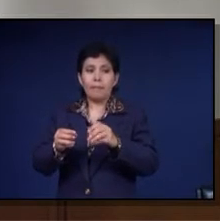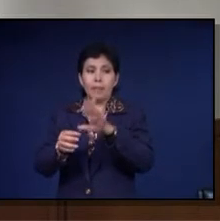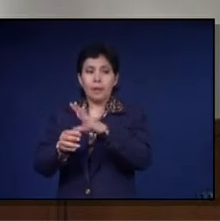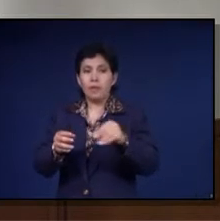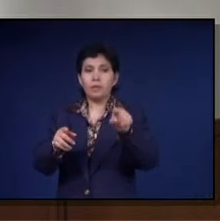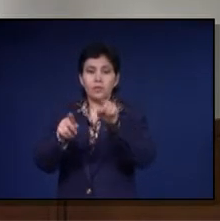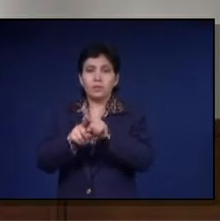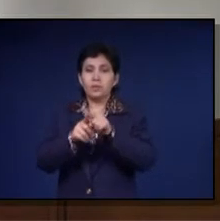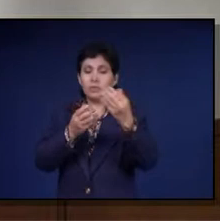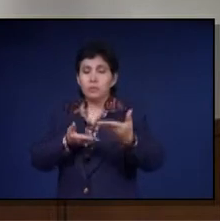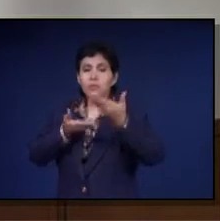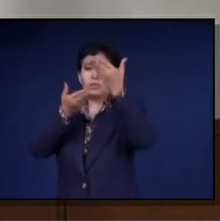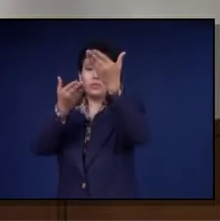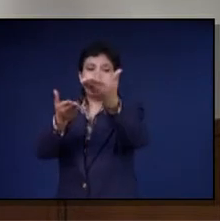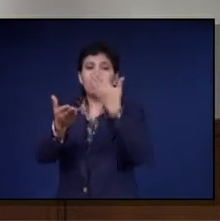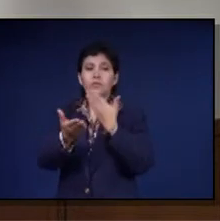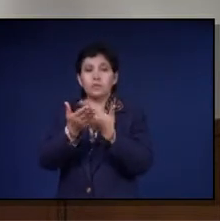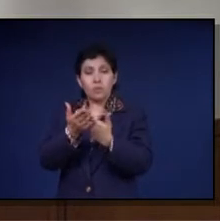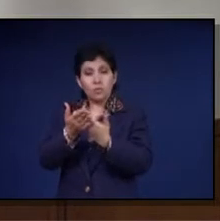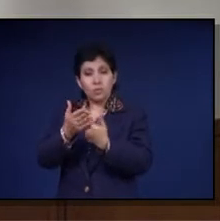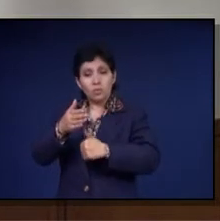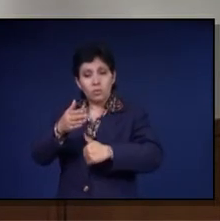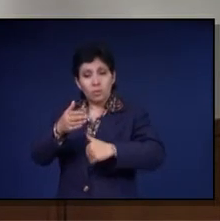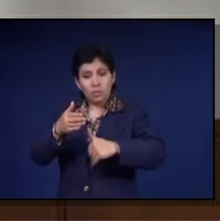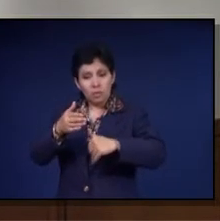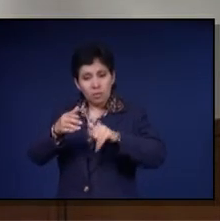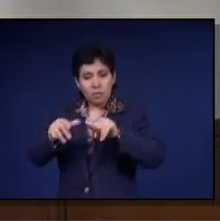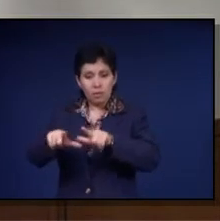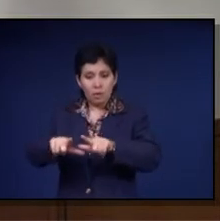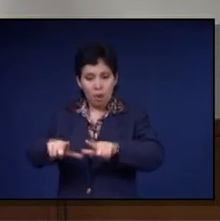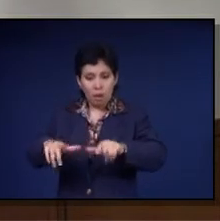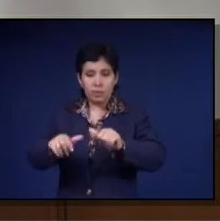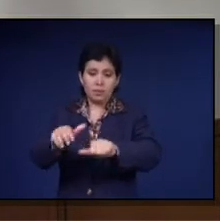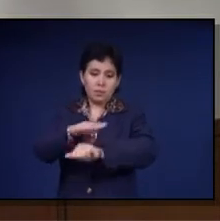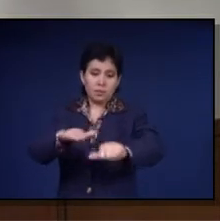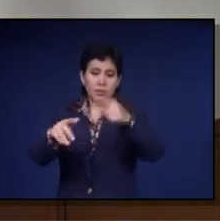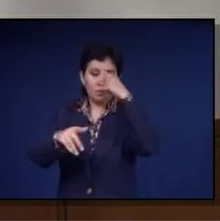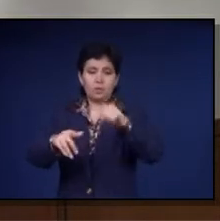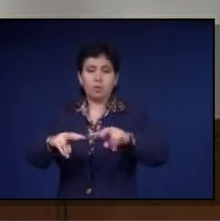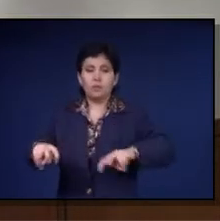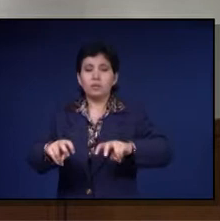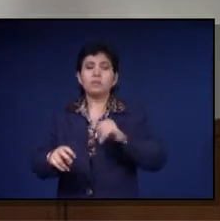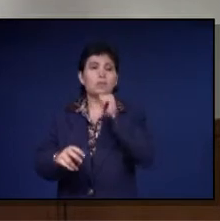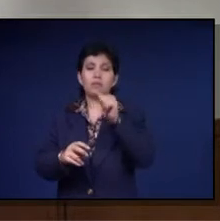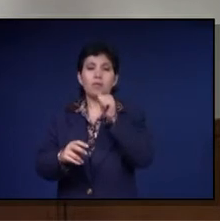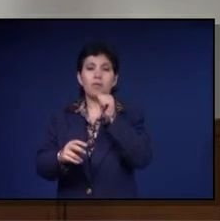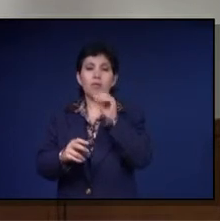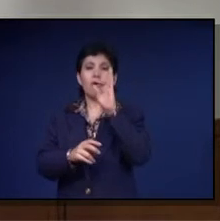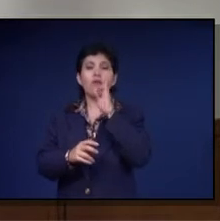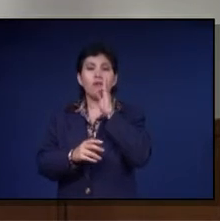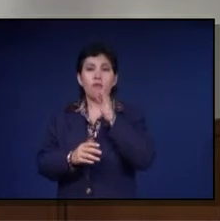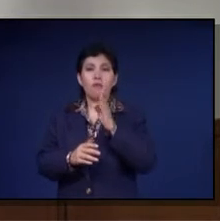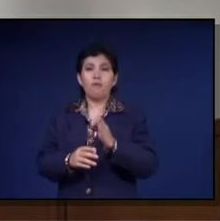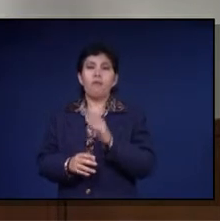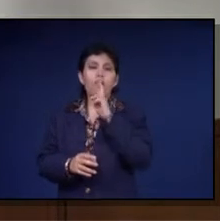theories suggest fruitful paths for future research. Theories, they are not facts. They are not facts. Facts only